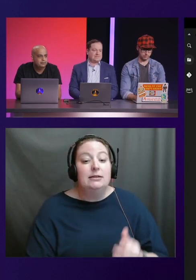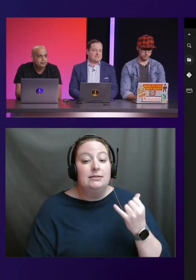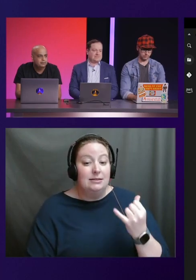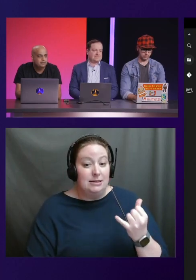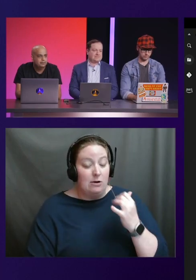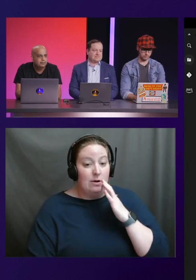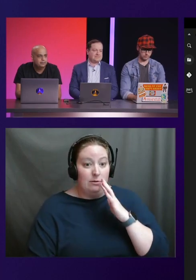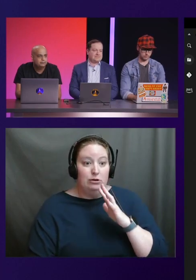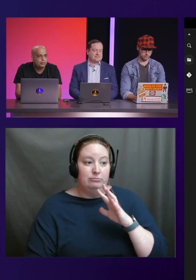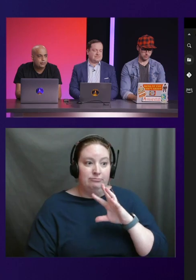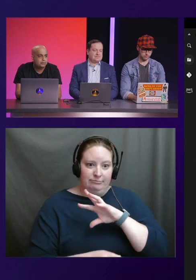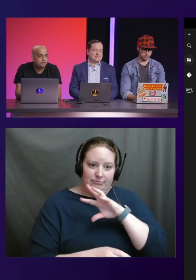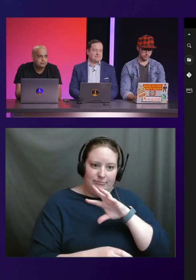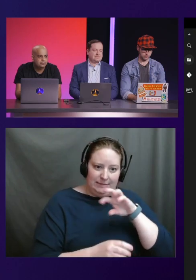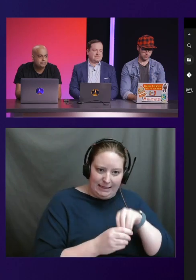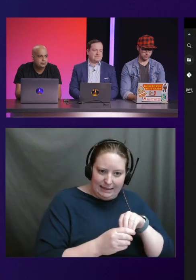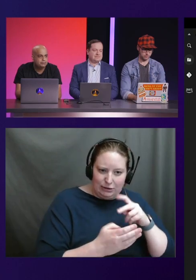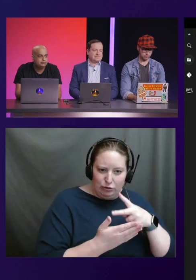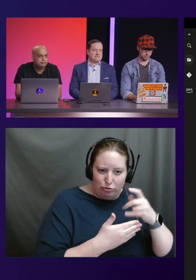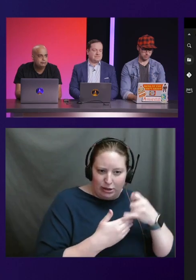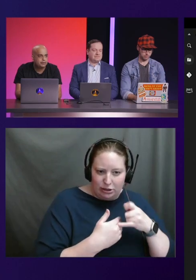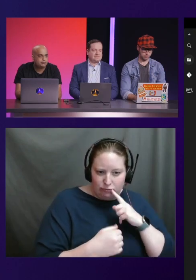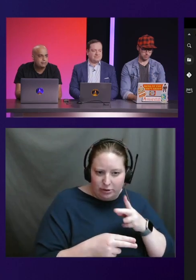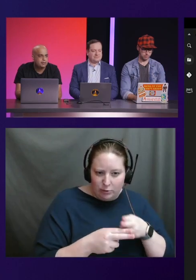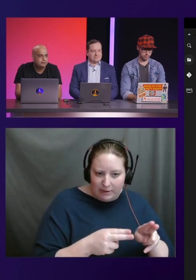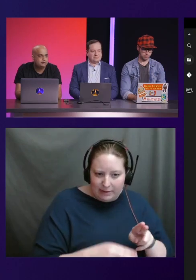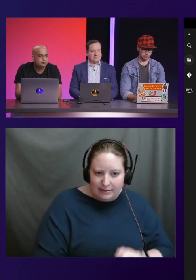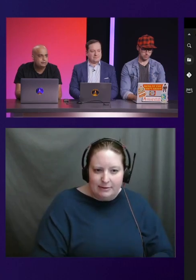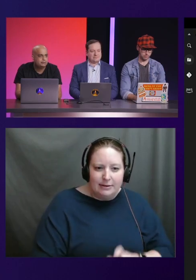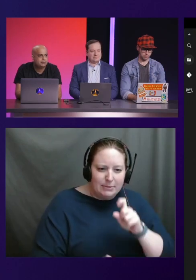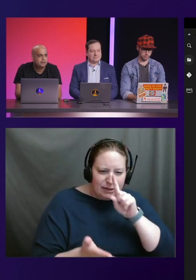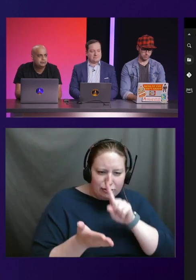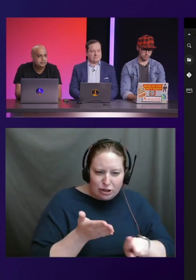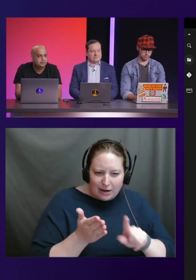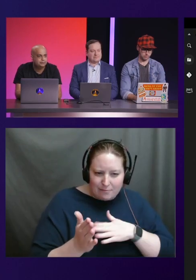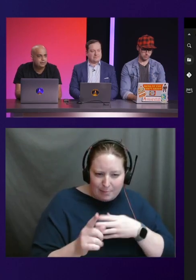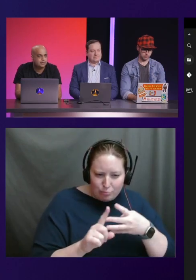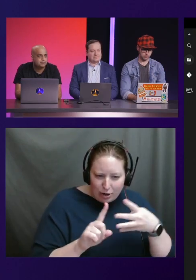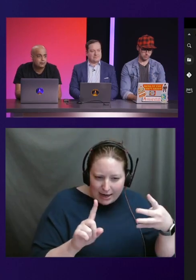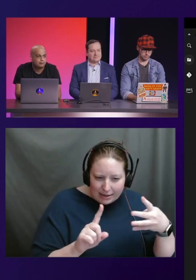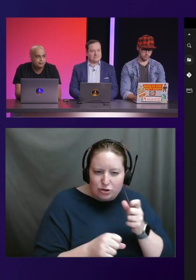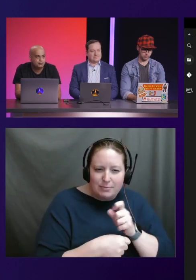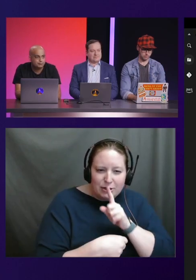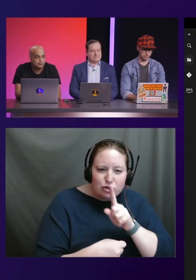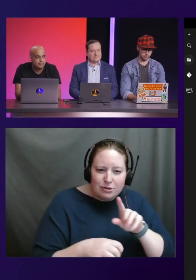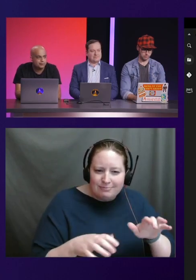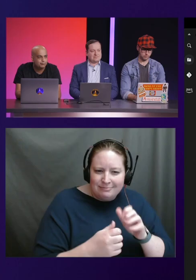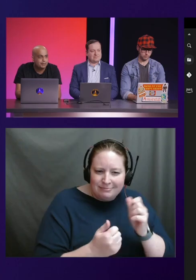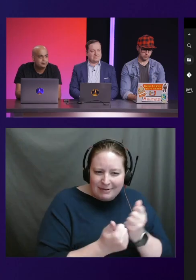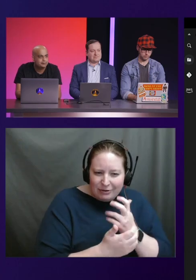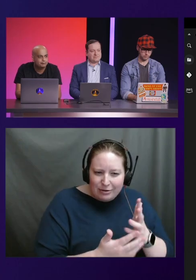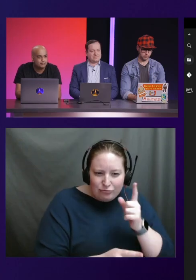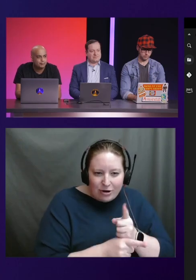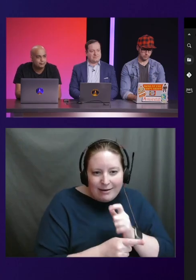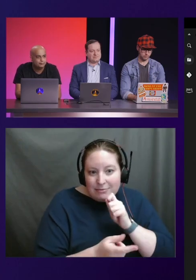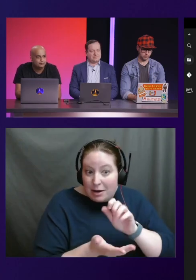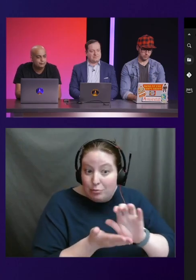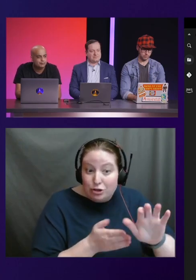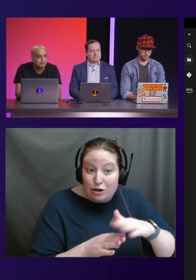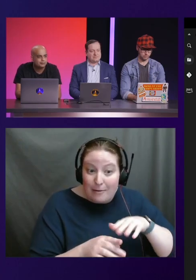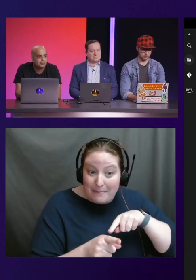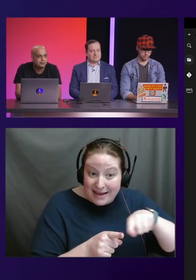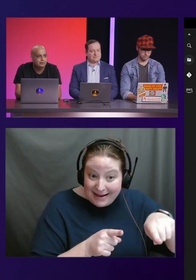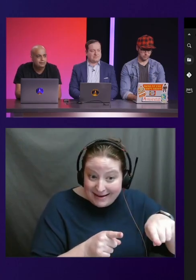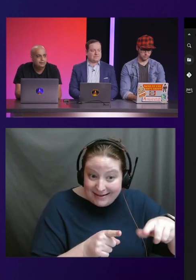quick. Go ahead and let me check my branch, make sure I actually did this right, and I'm not really pushing directly on main. So I've got my own new